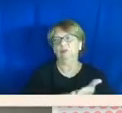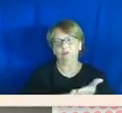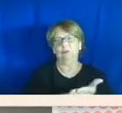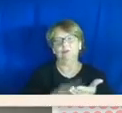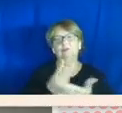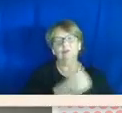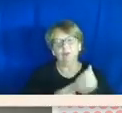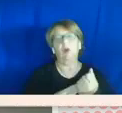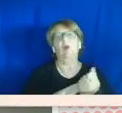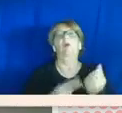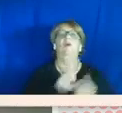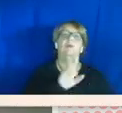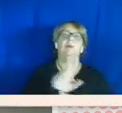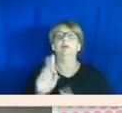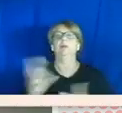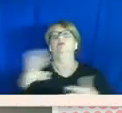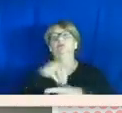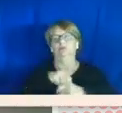slide.